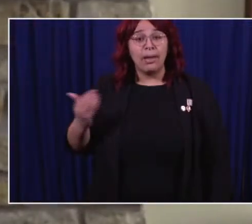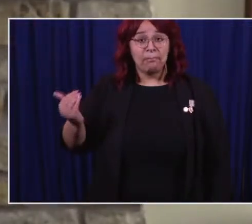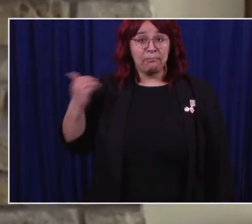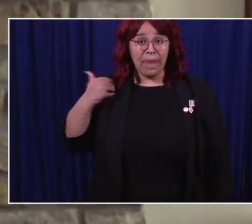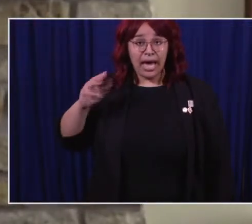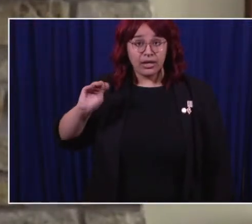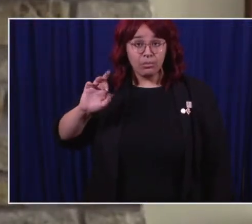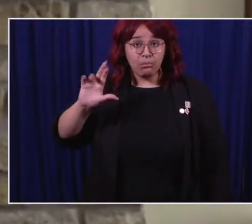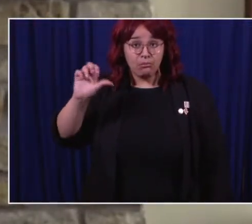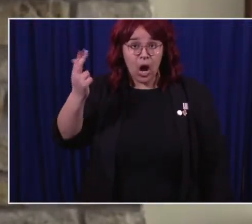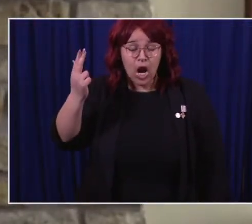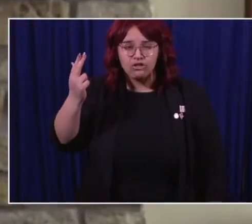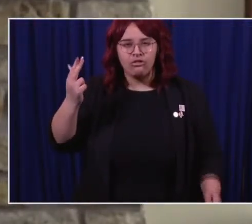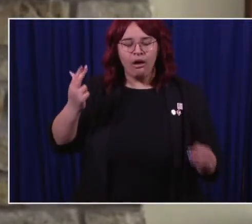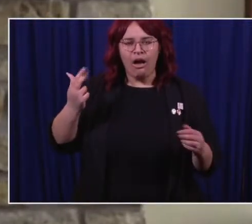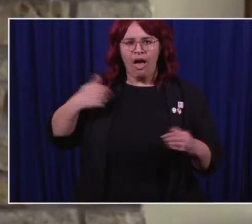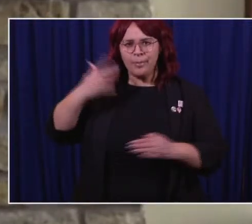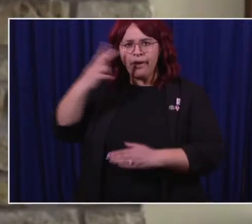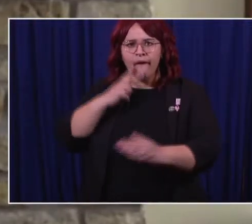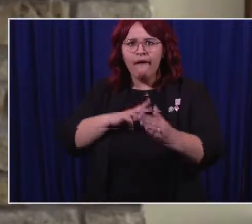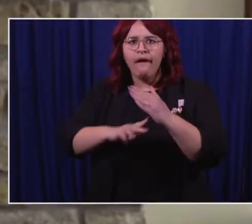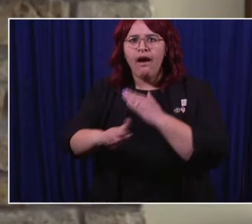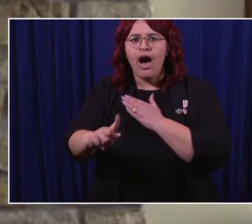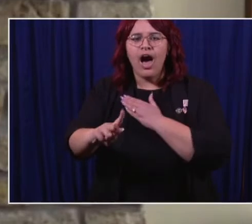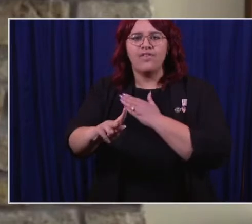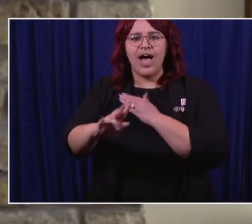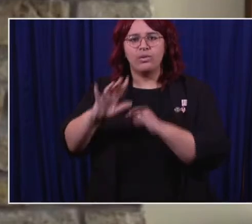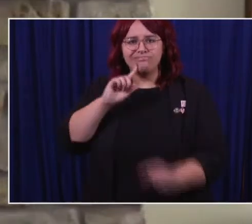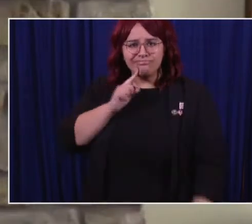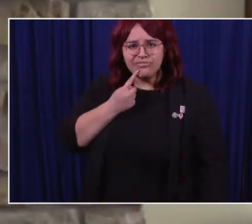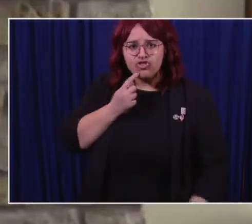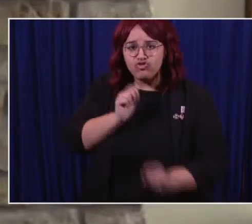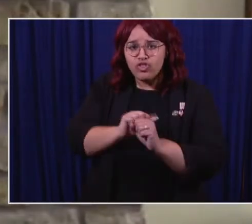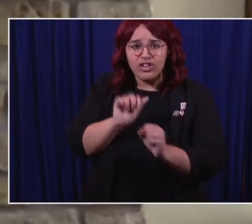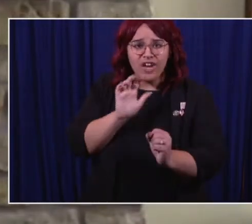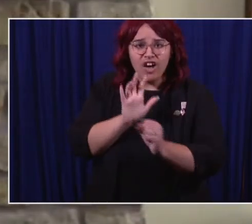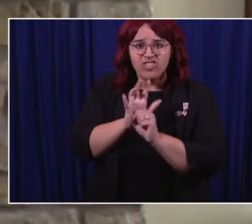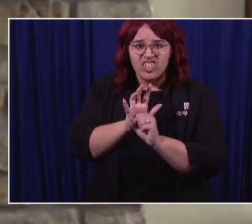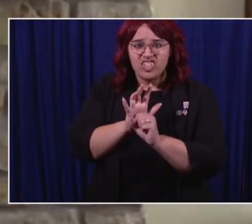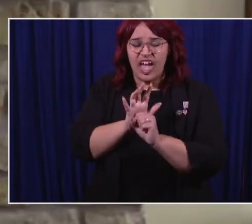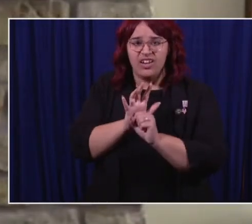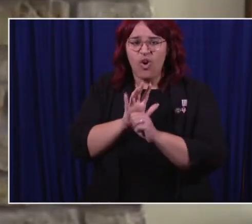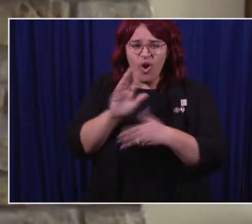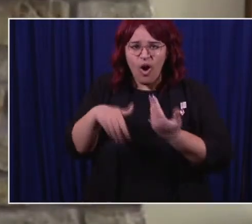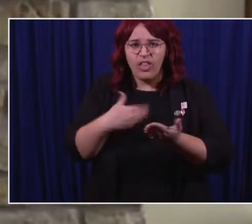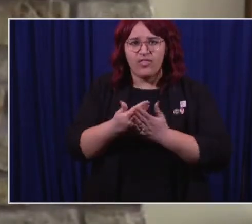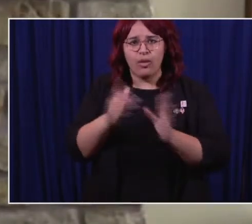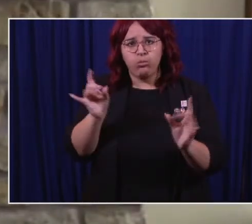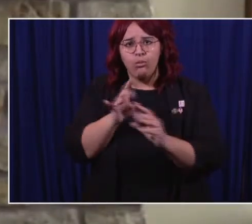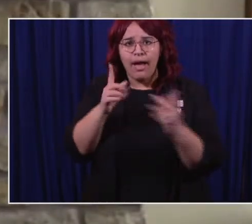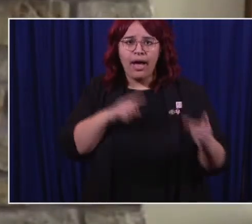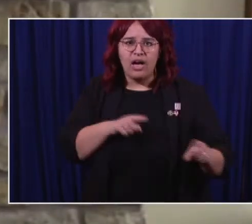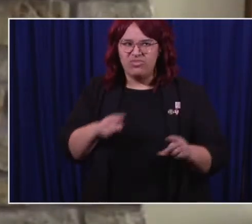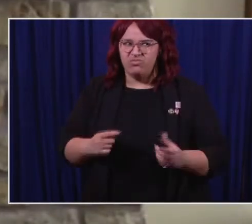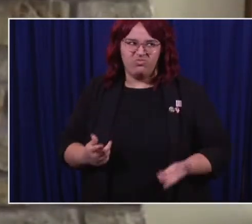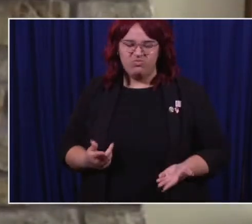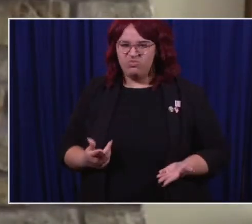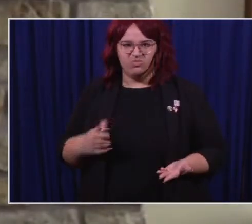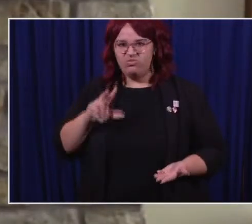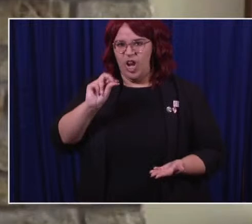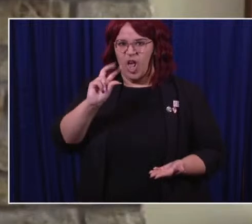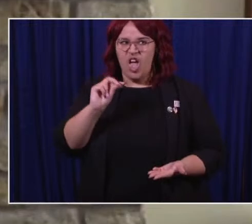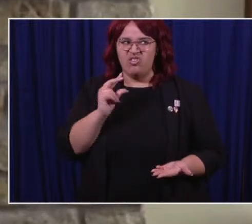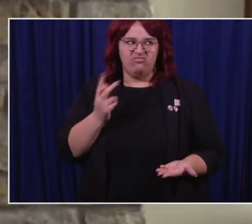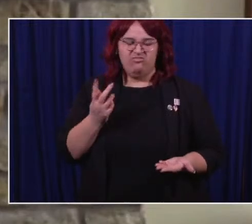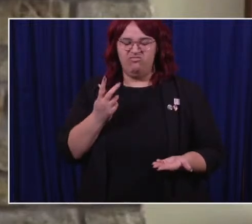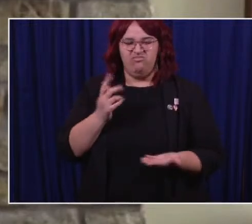I don't know if anybody really understood it. Maybe somebody did, but no, I did not know that. I had no idea that we would